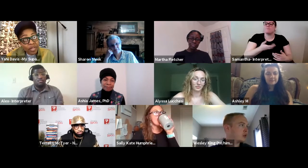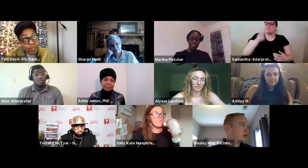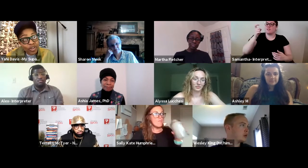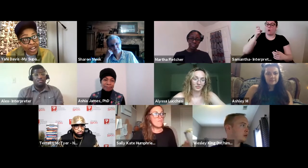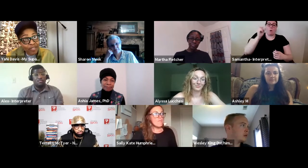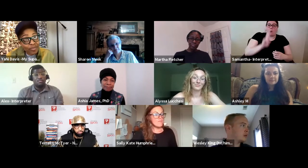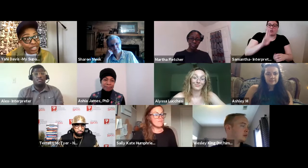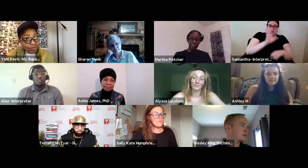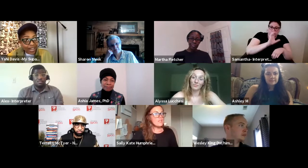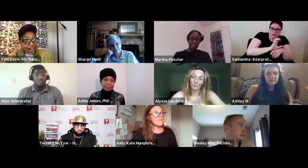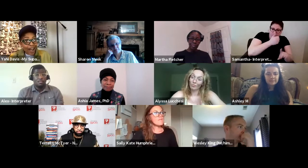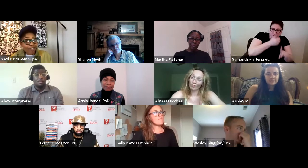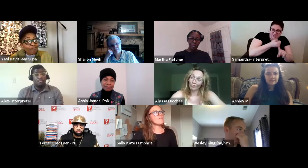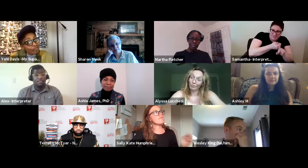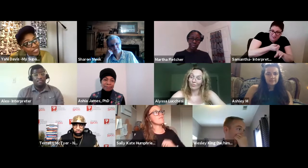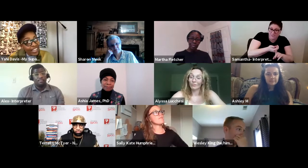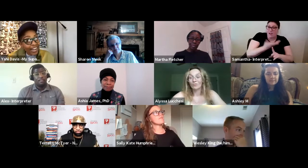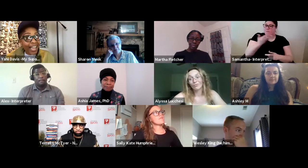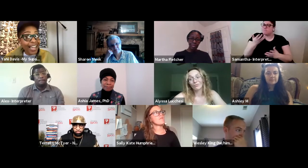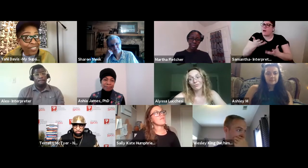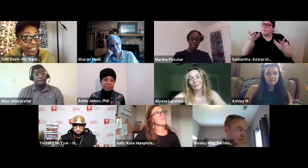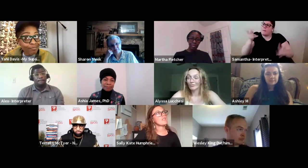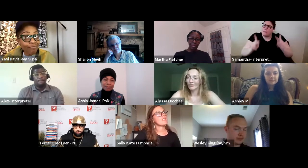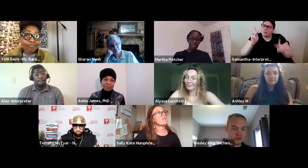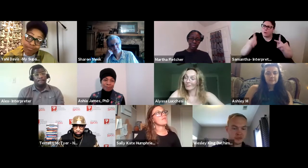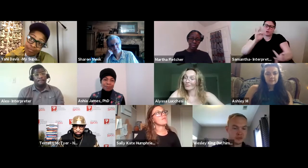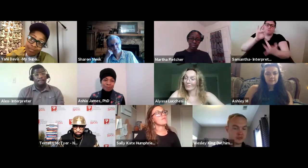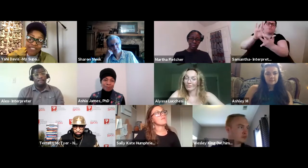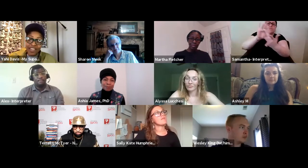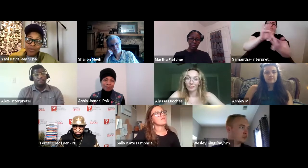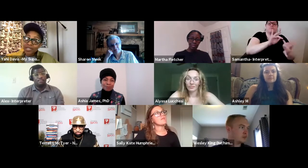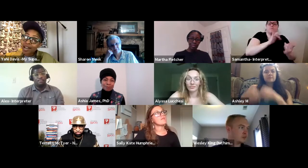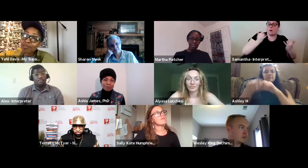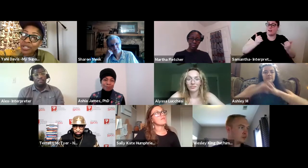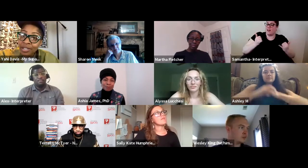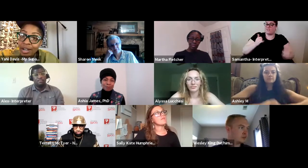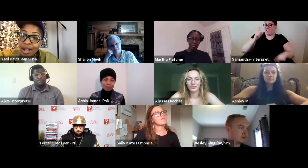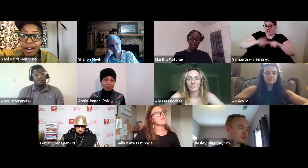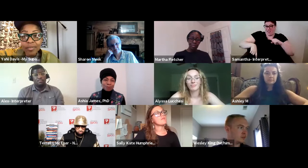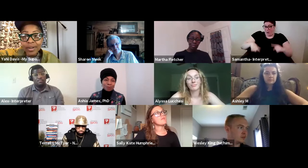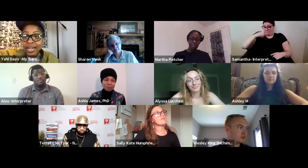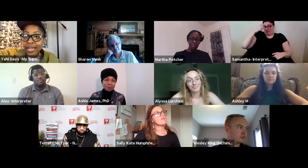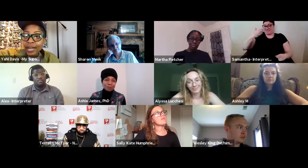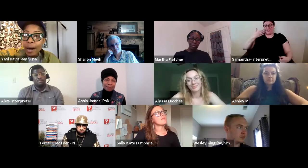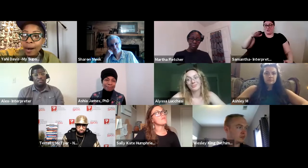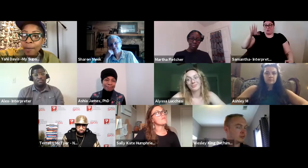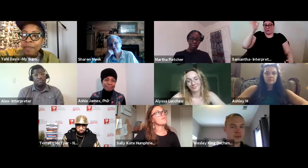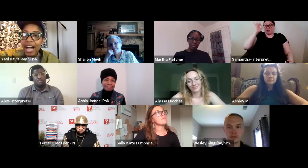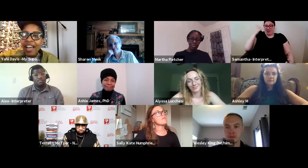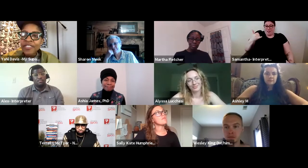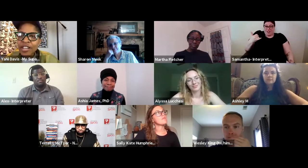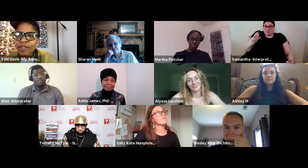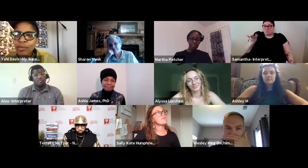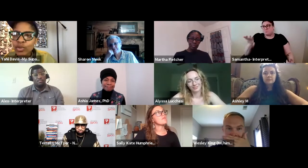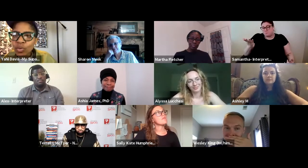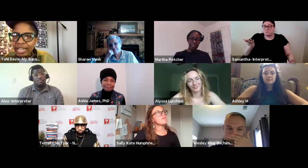many people could I have reached by now that I haven't? If that was an option. All right.